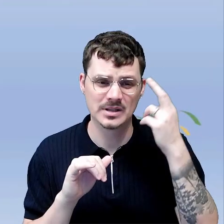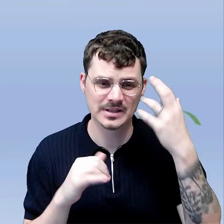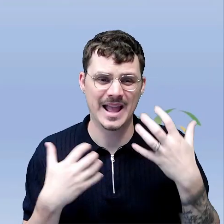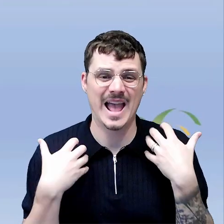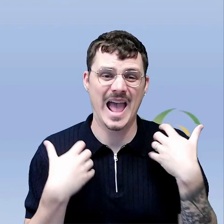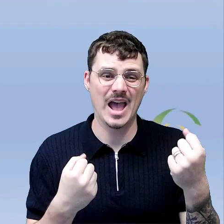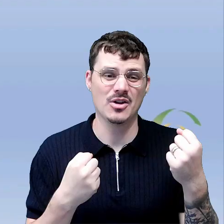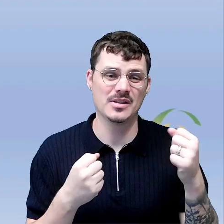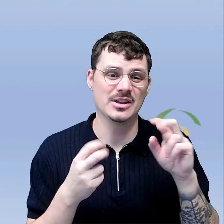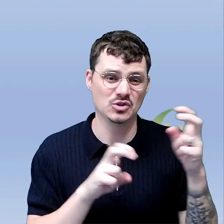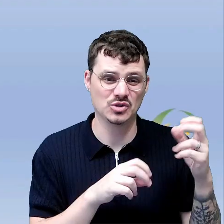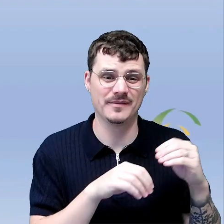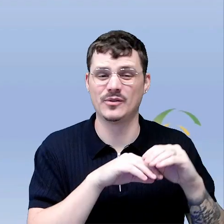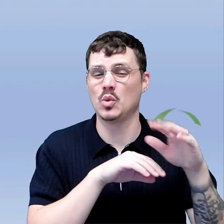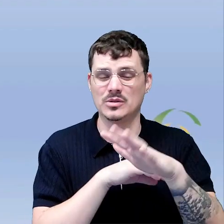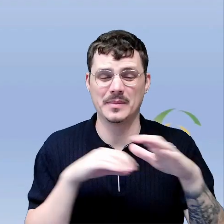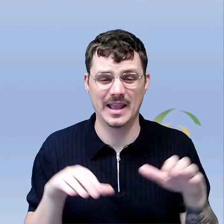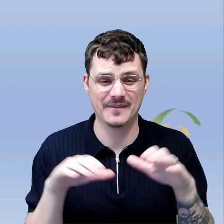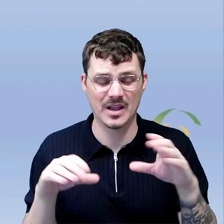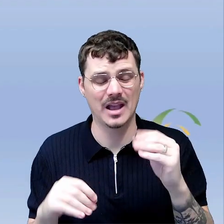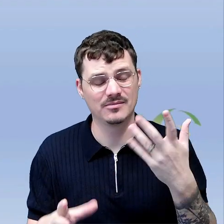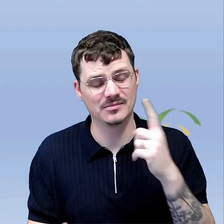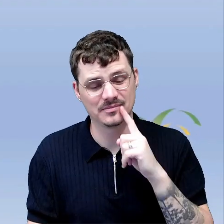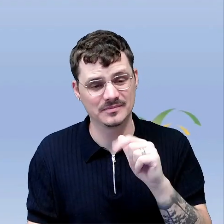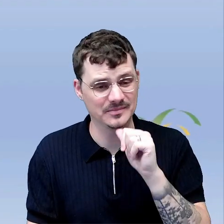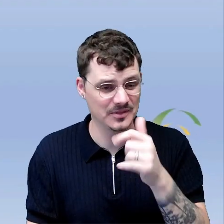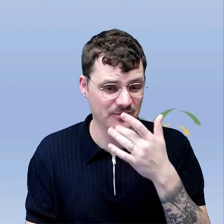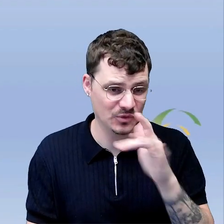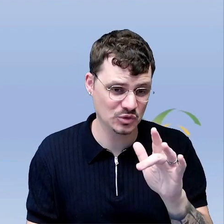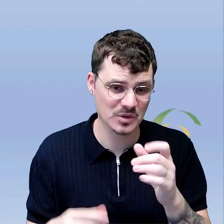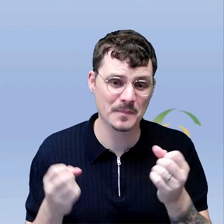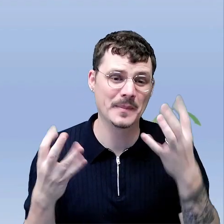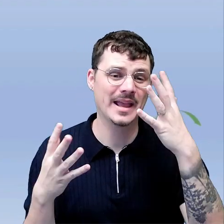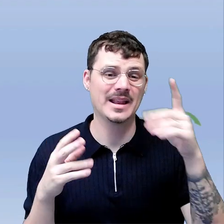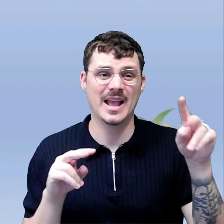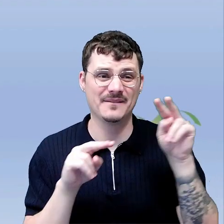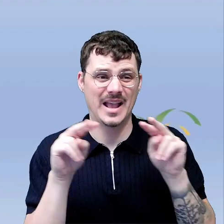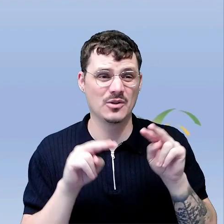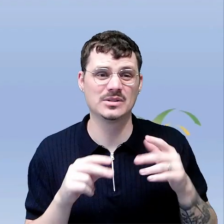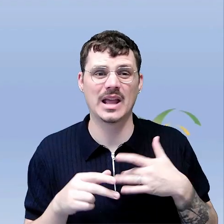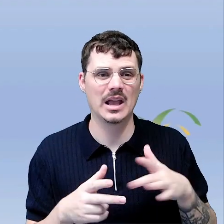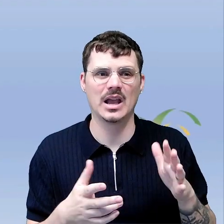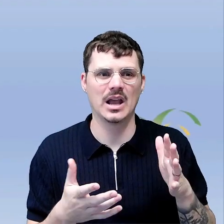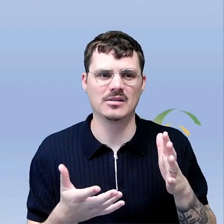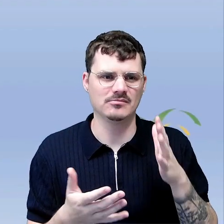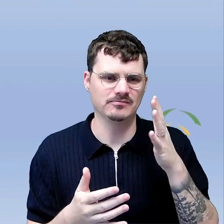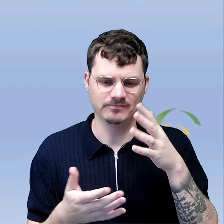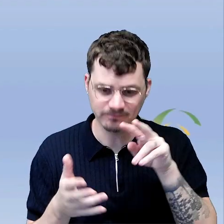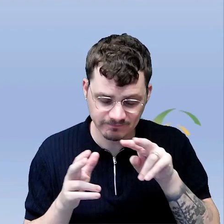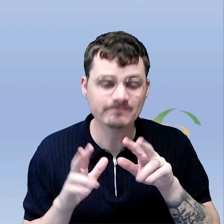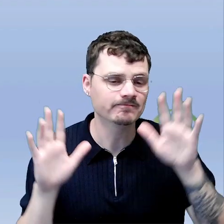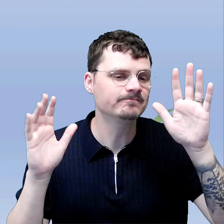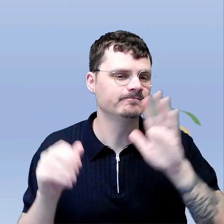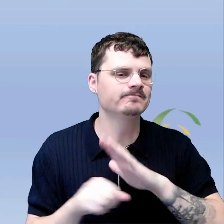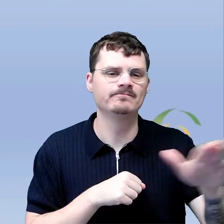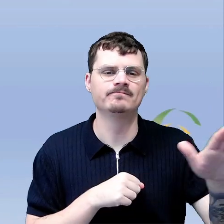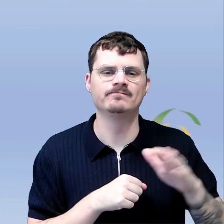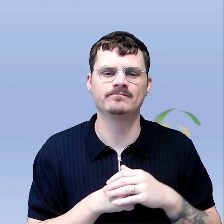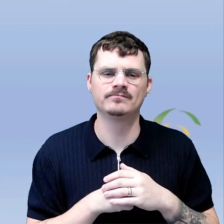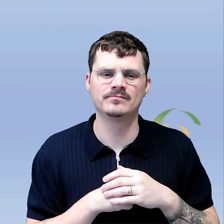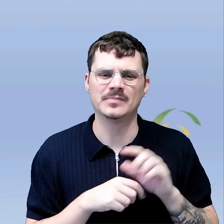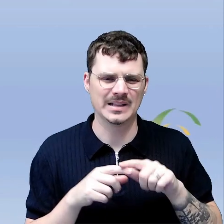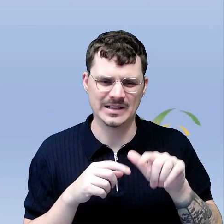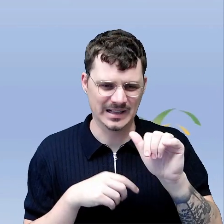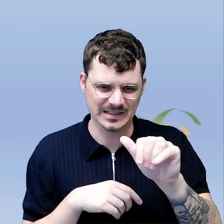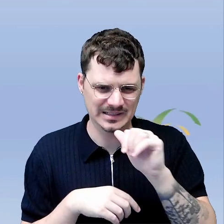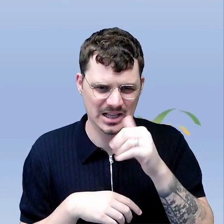issues influence behavior. And unfortunately, many evaluations just stop there. And that's not